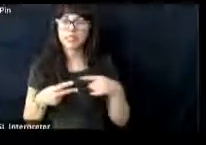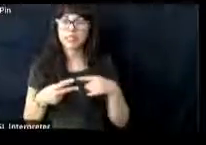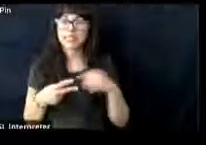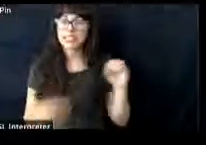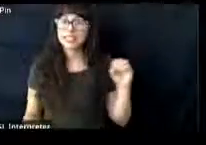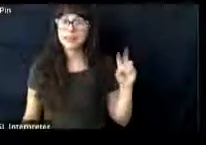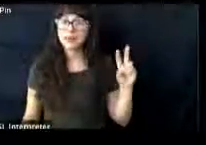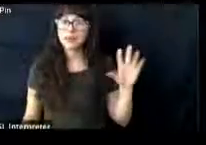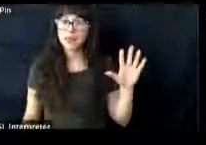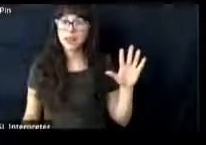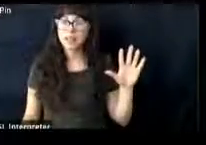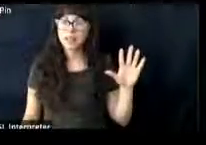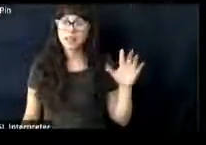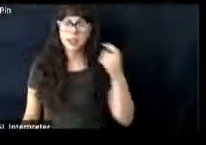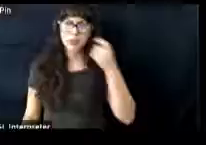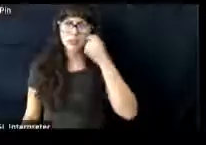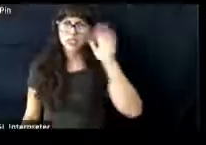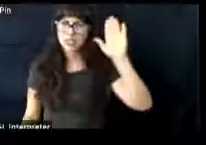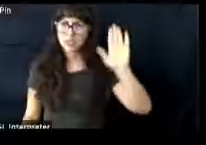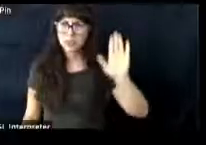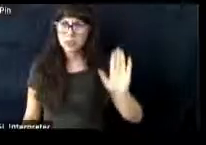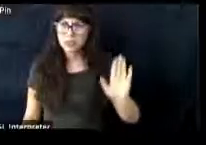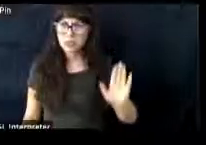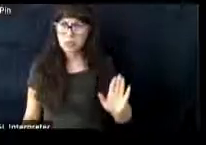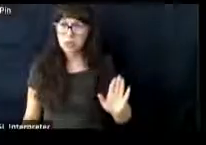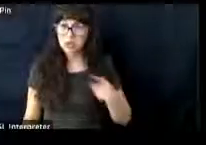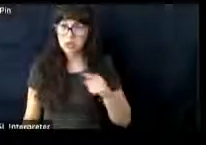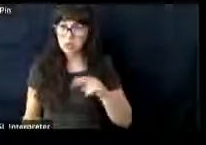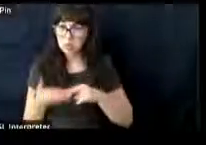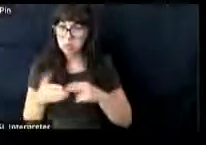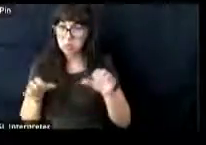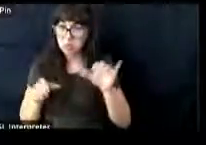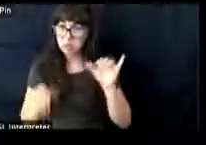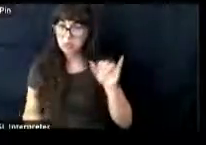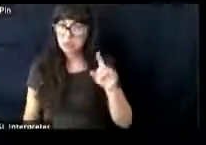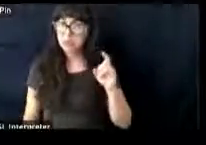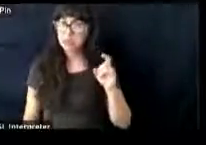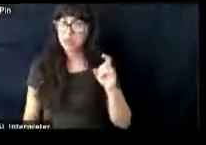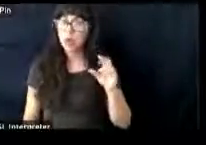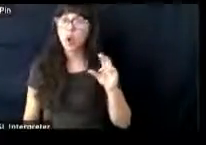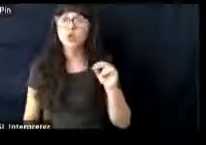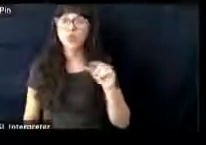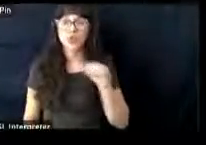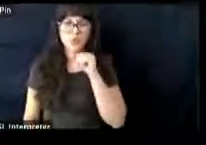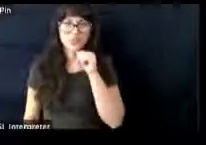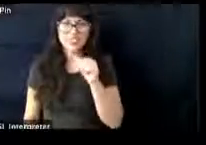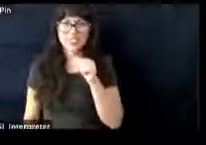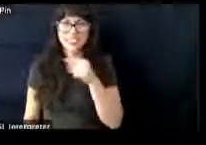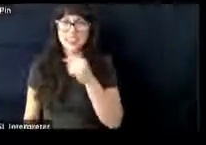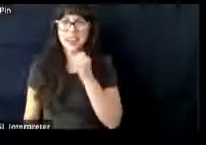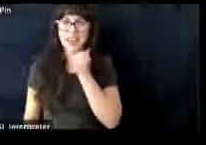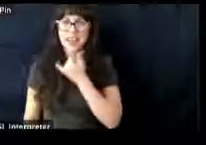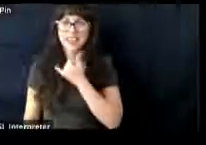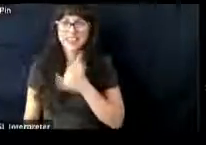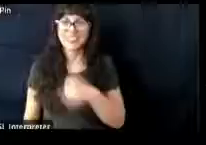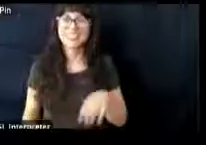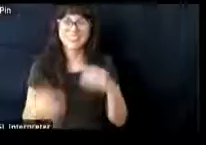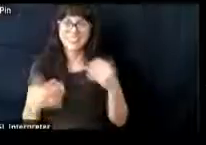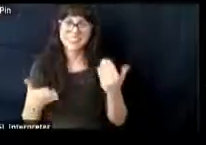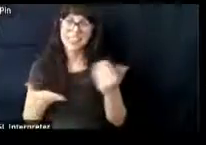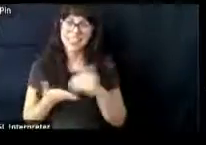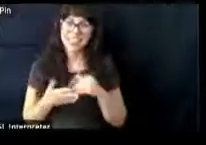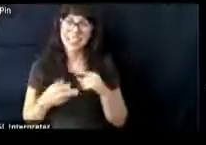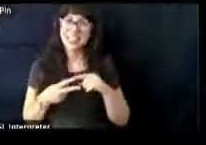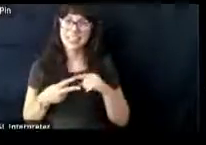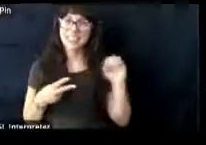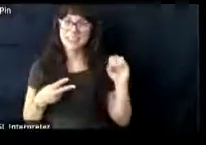025, you just lowered your hand if you meant to do that. No, you did not. Okay. Right now we will have 025. I